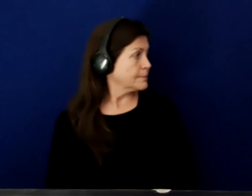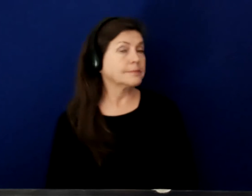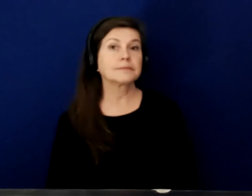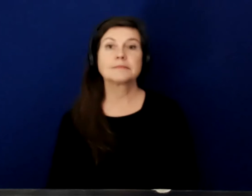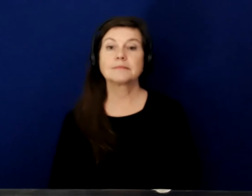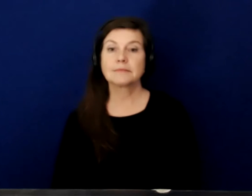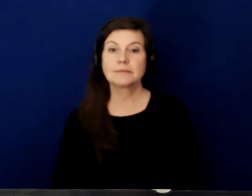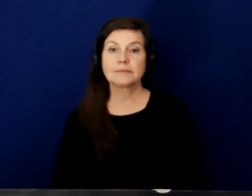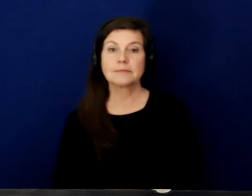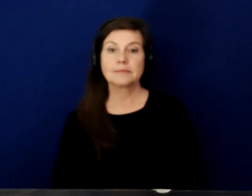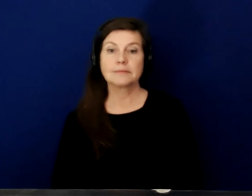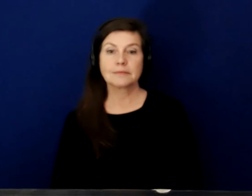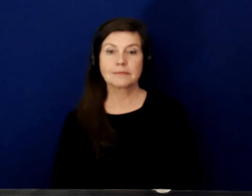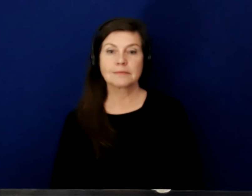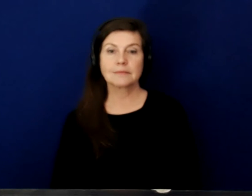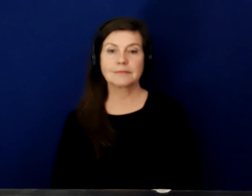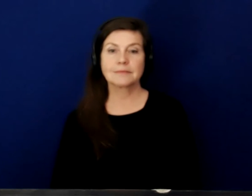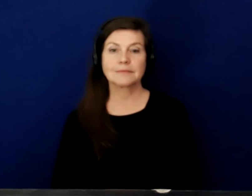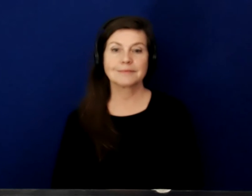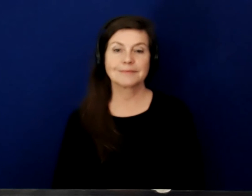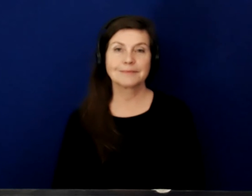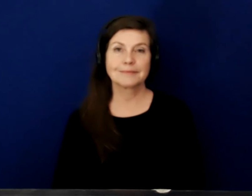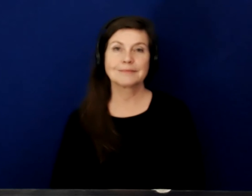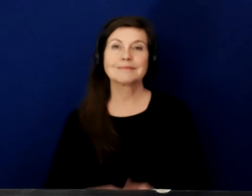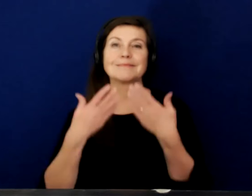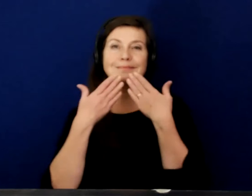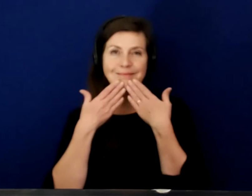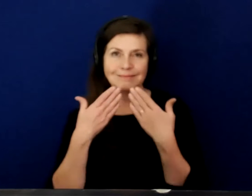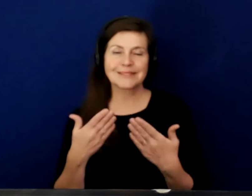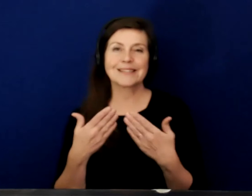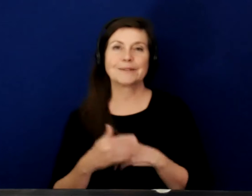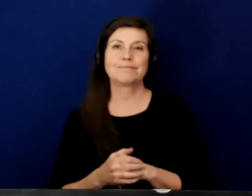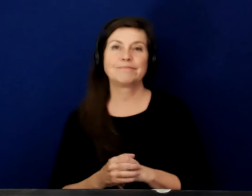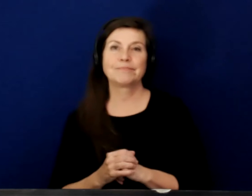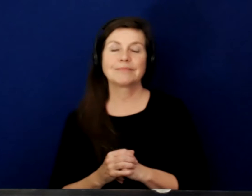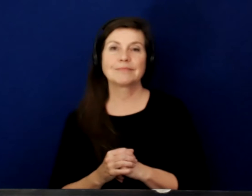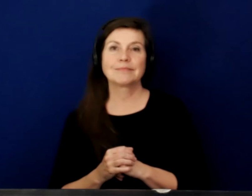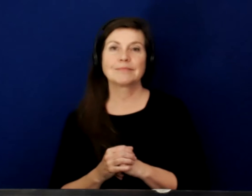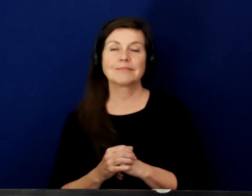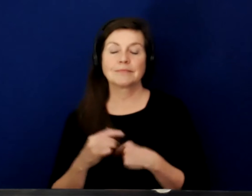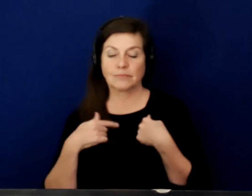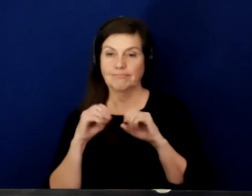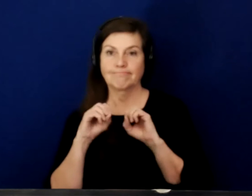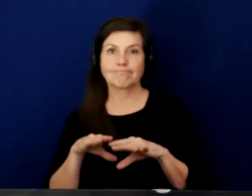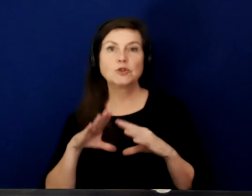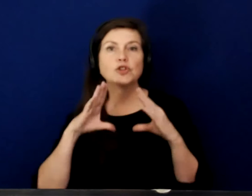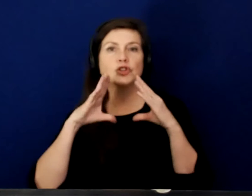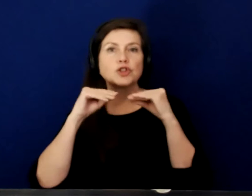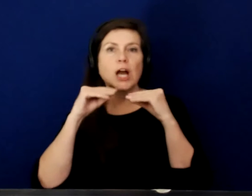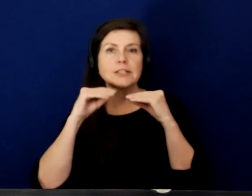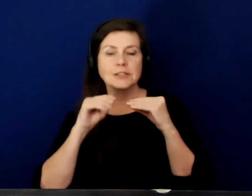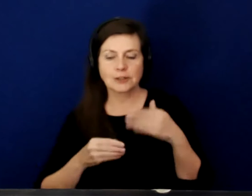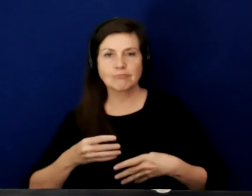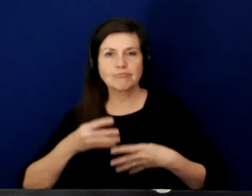Yes, okay. Thank you. Okay, yes, I put in the chat that there is a new